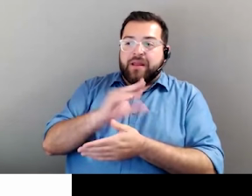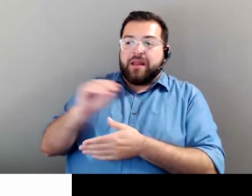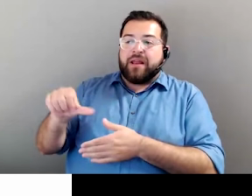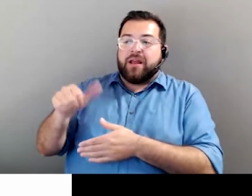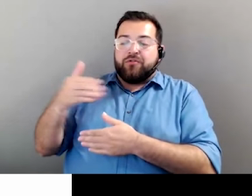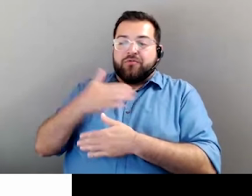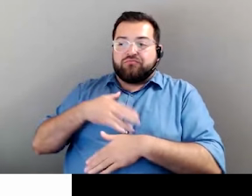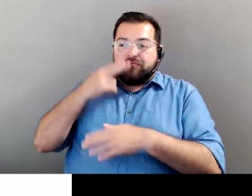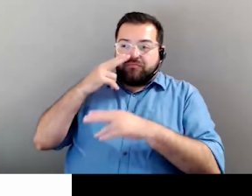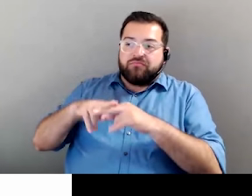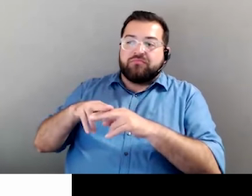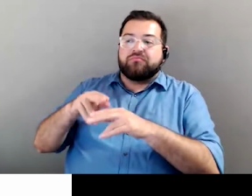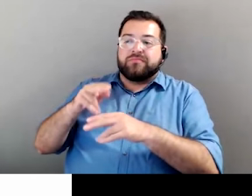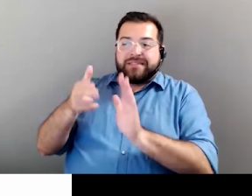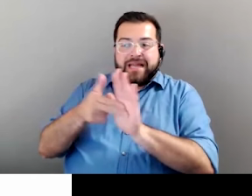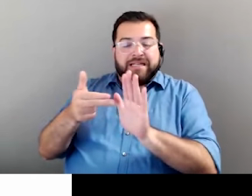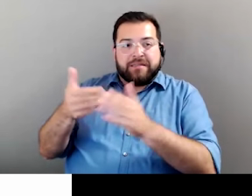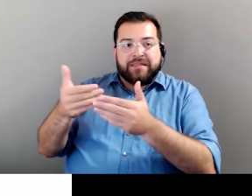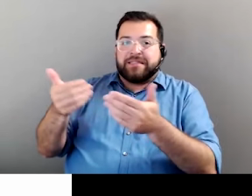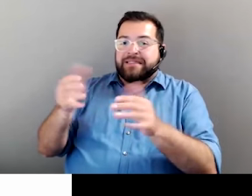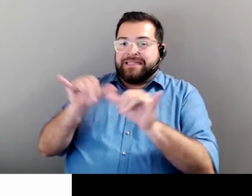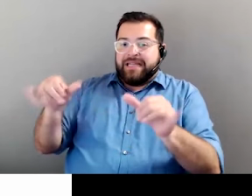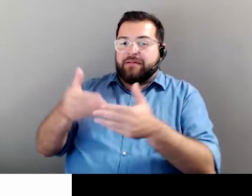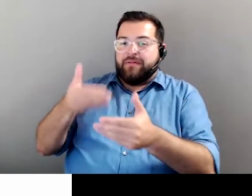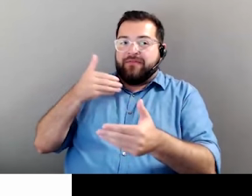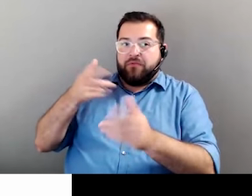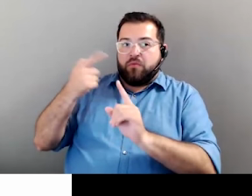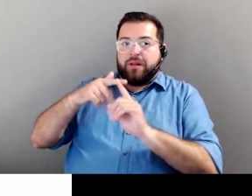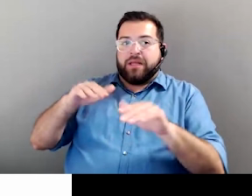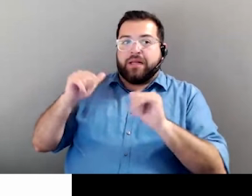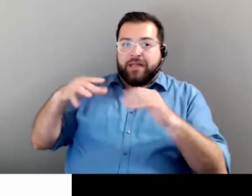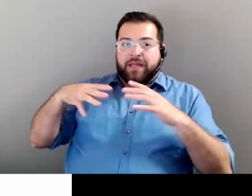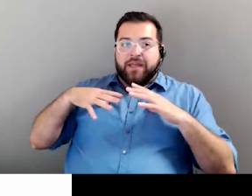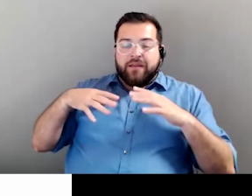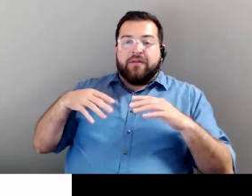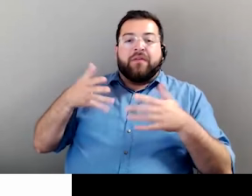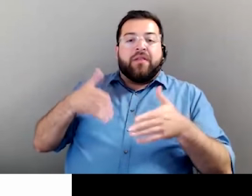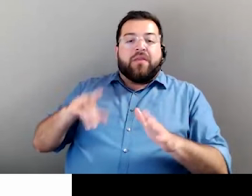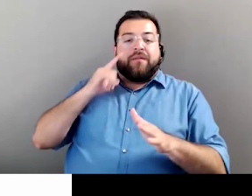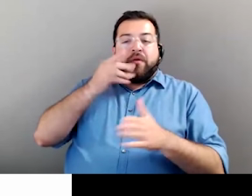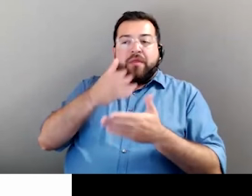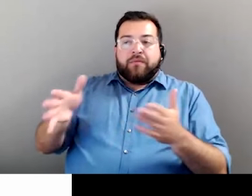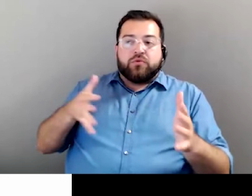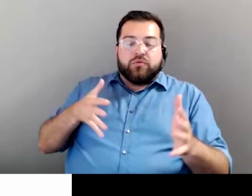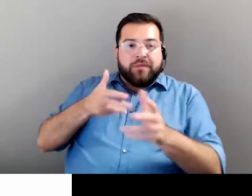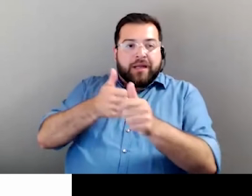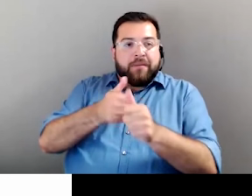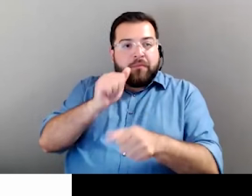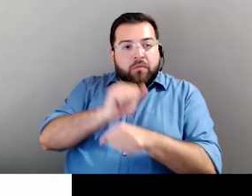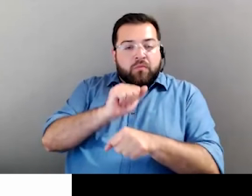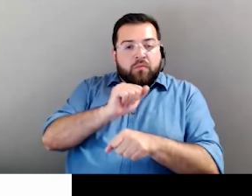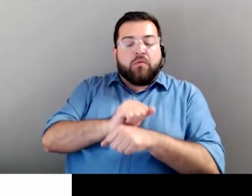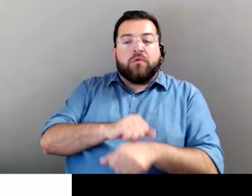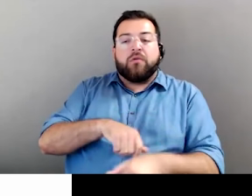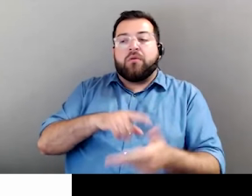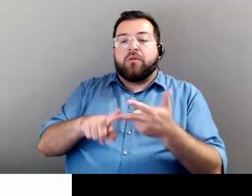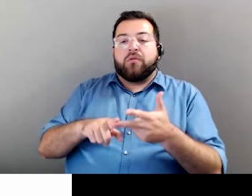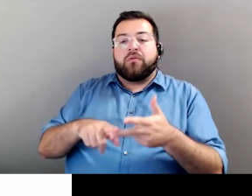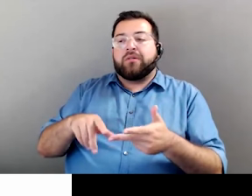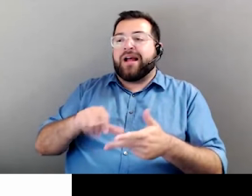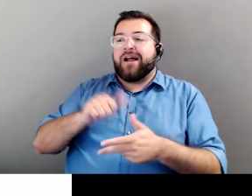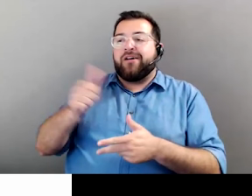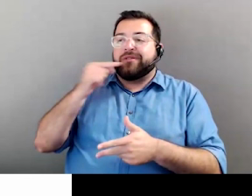went on leave. And allow them to make up work or do alternate assignments. It just depends on what you're